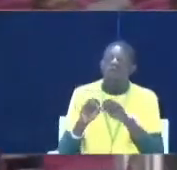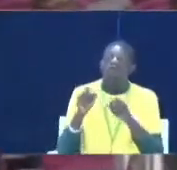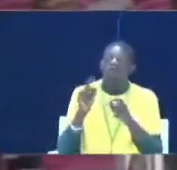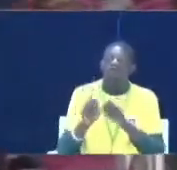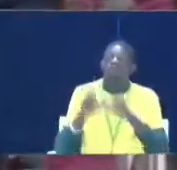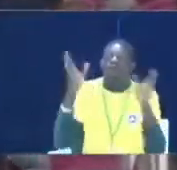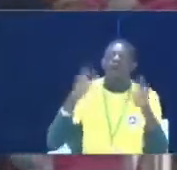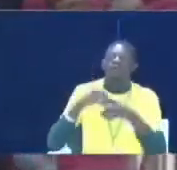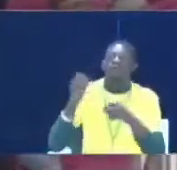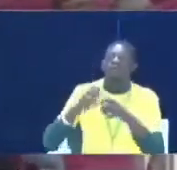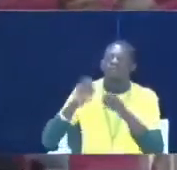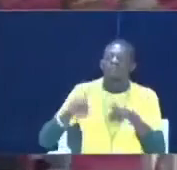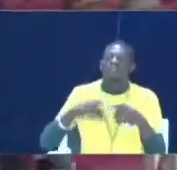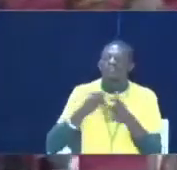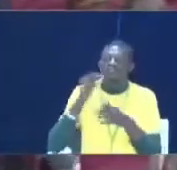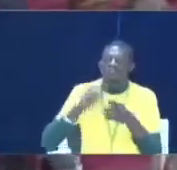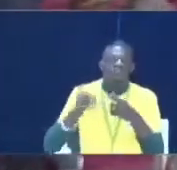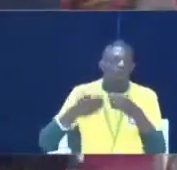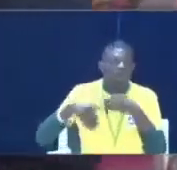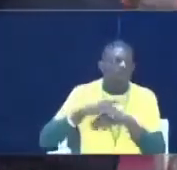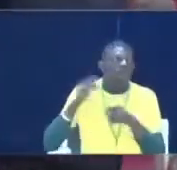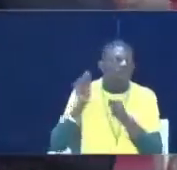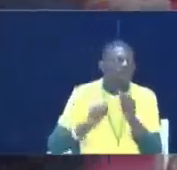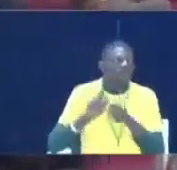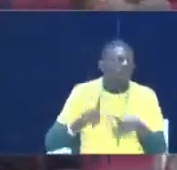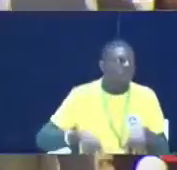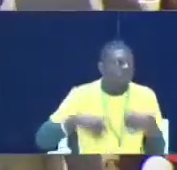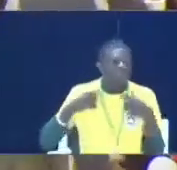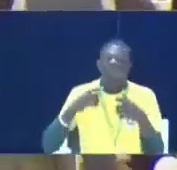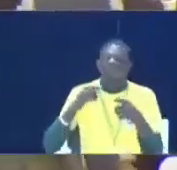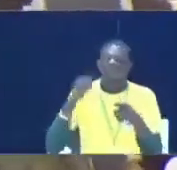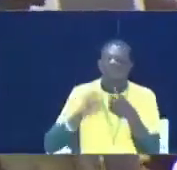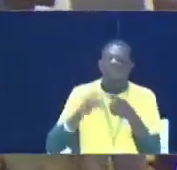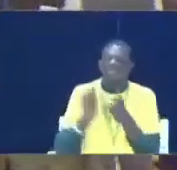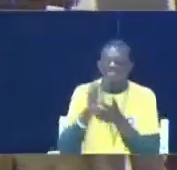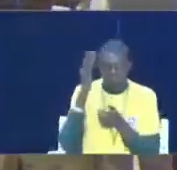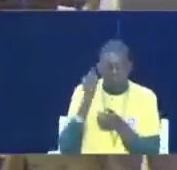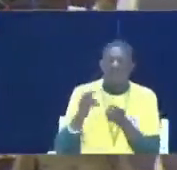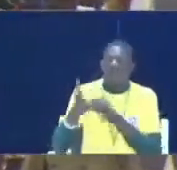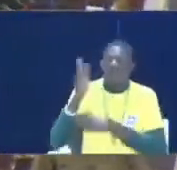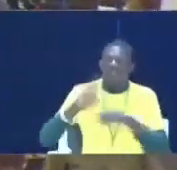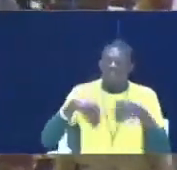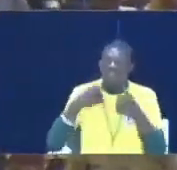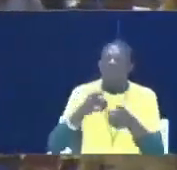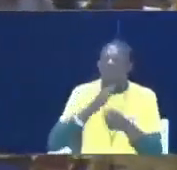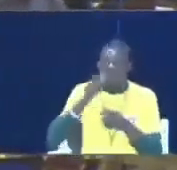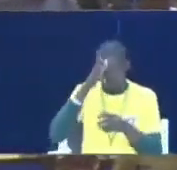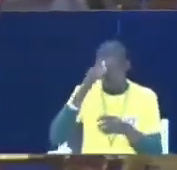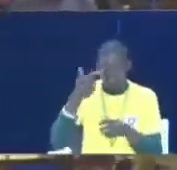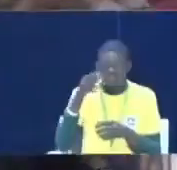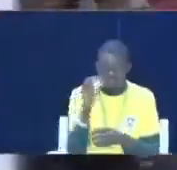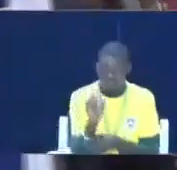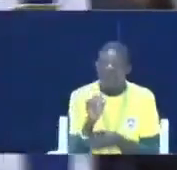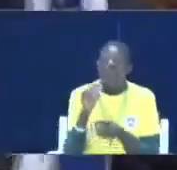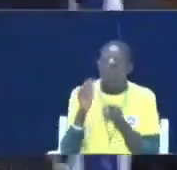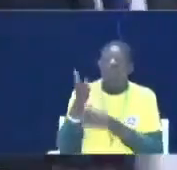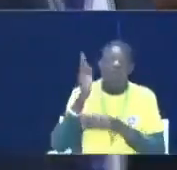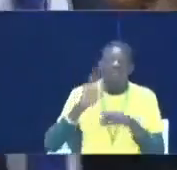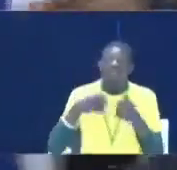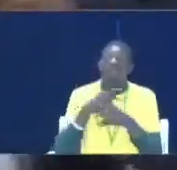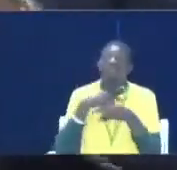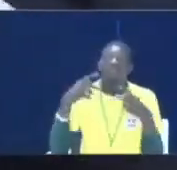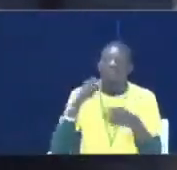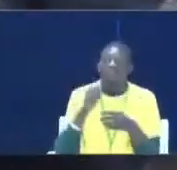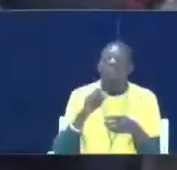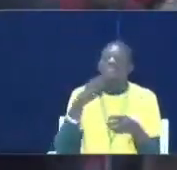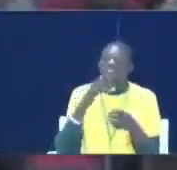existence. You need a covering over your life. You need a father. That's why the Lord has given us our father in the Lord. God has given us pastors.